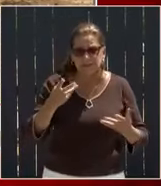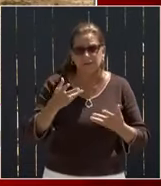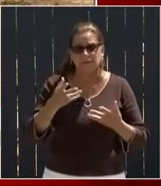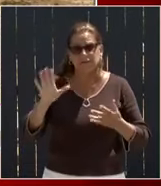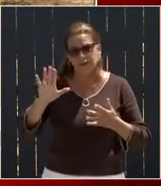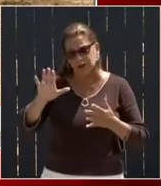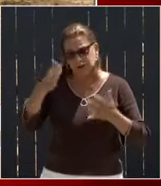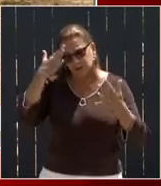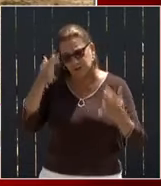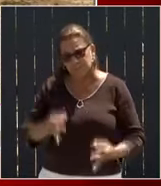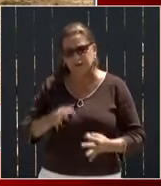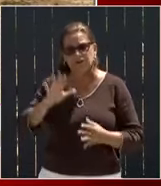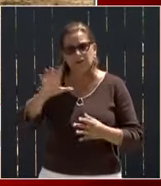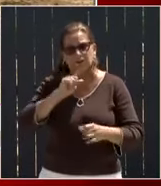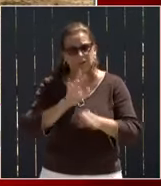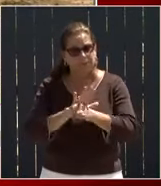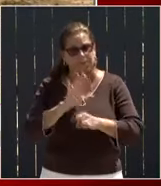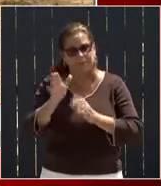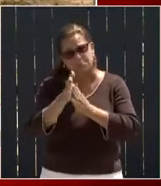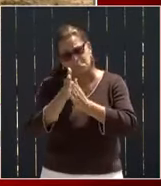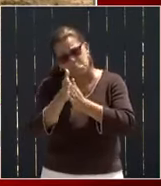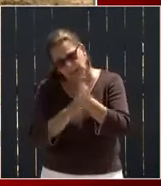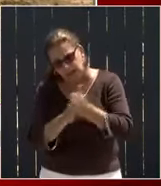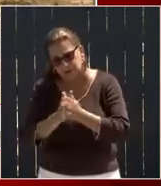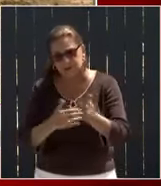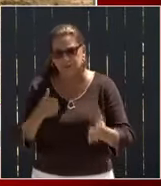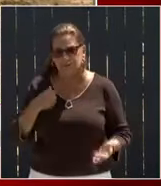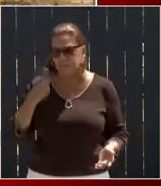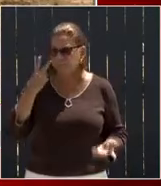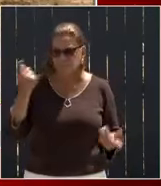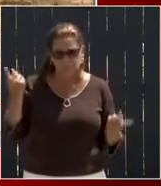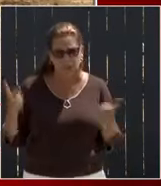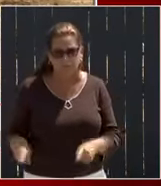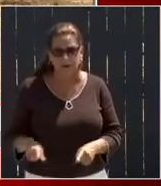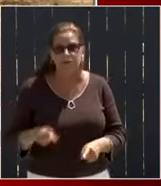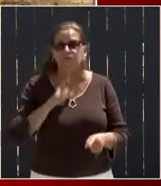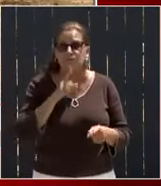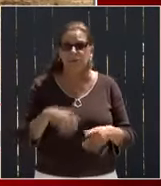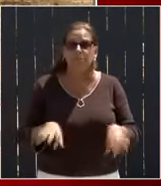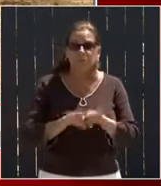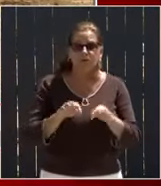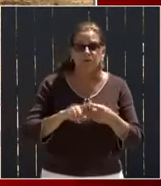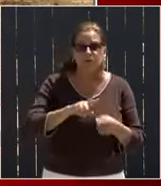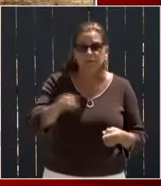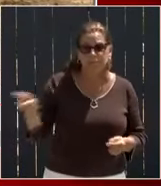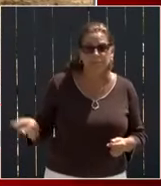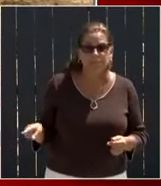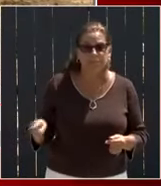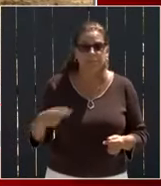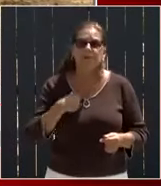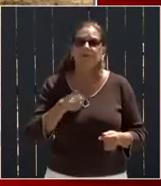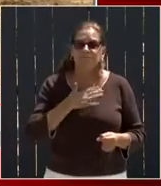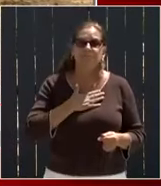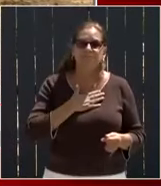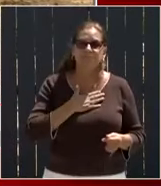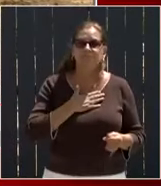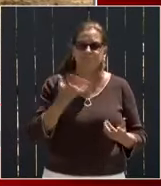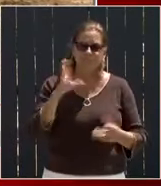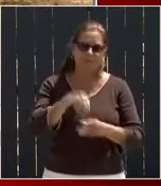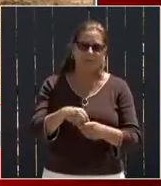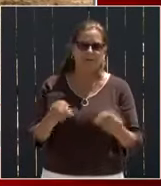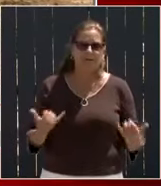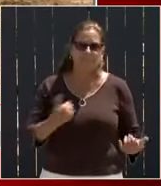complete this landmark project. So it was something special to them, and that translated, and I said, I want to be part of that.